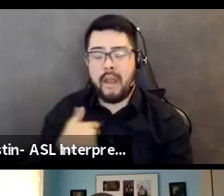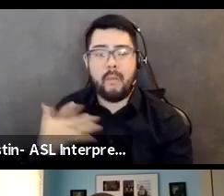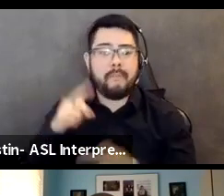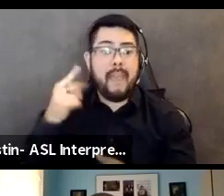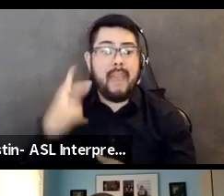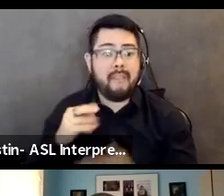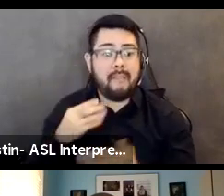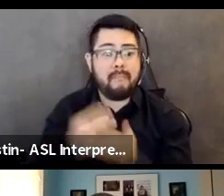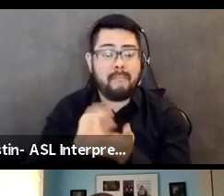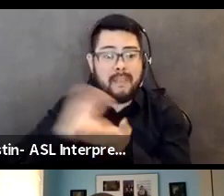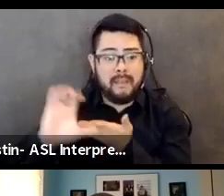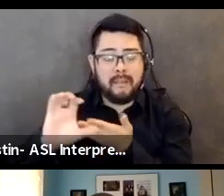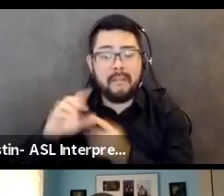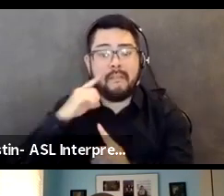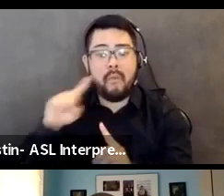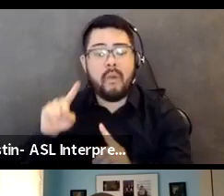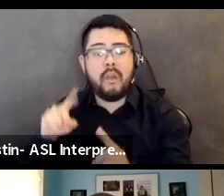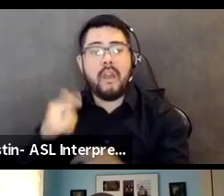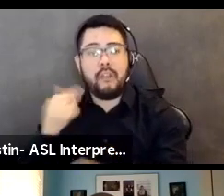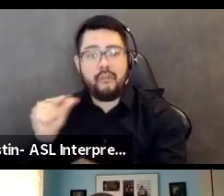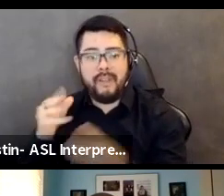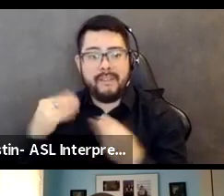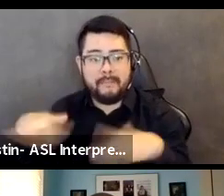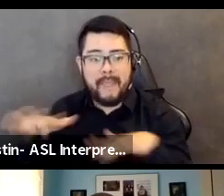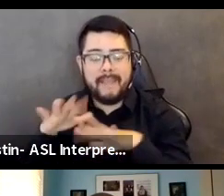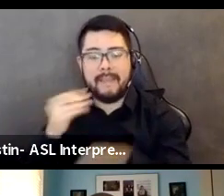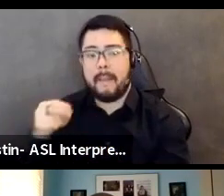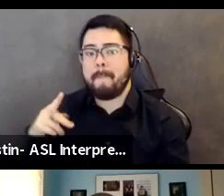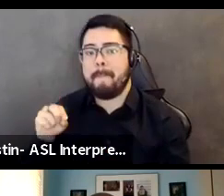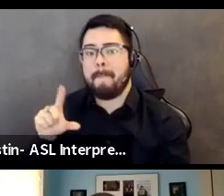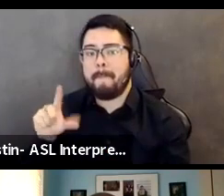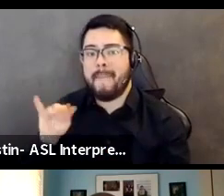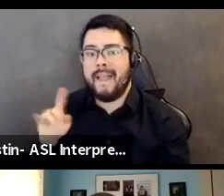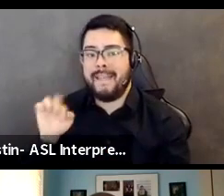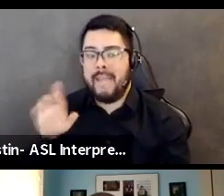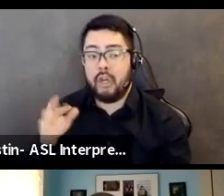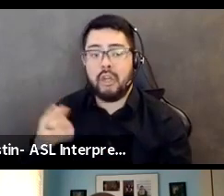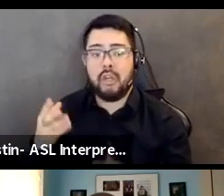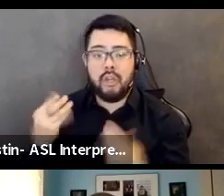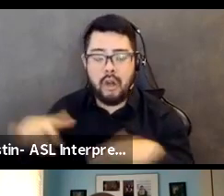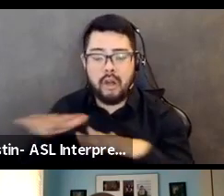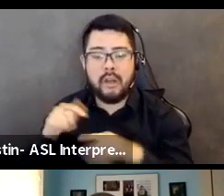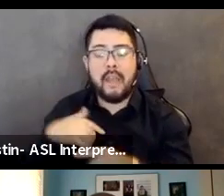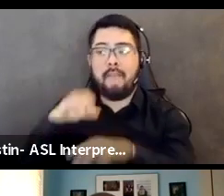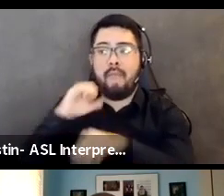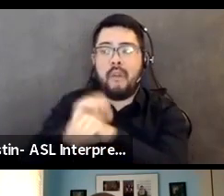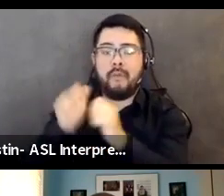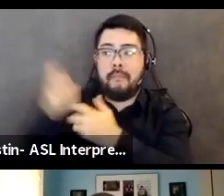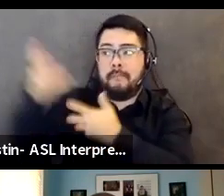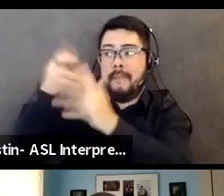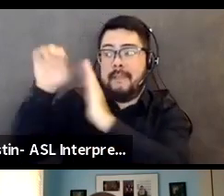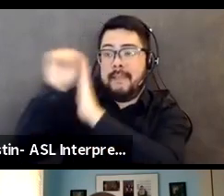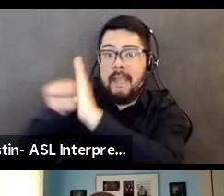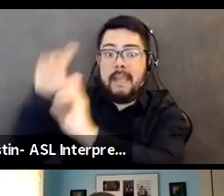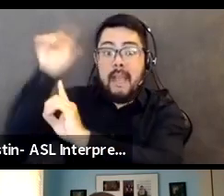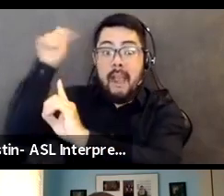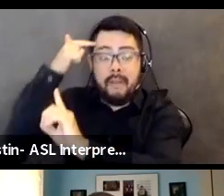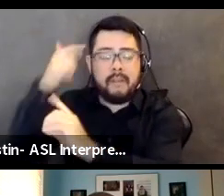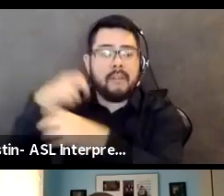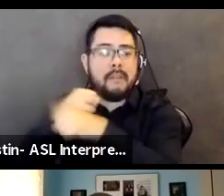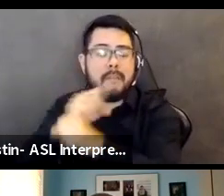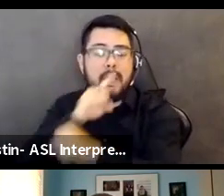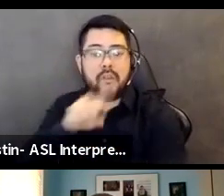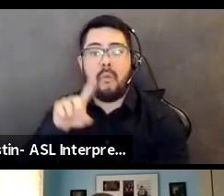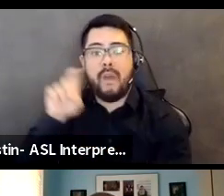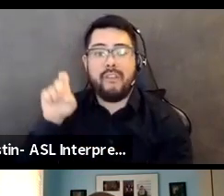elementary for a green space and pollinator garden i have worked with state representative jamie andrade to ensure a hundred thousand dollars